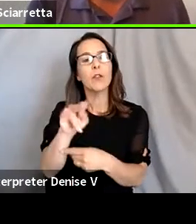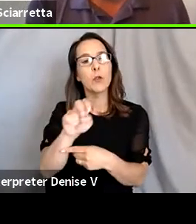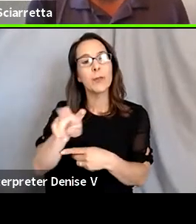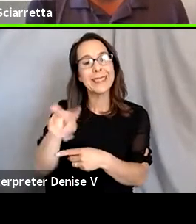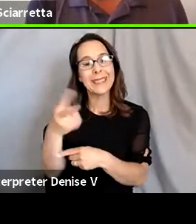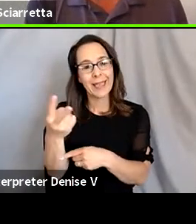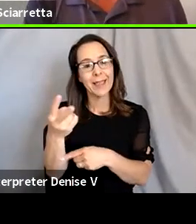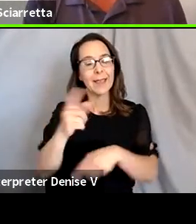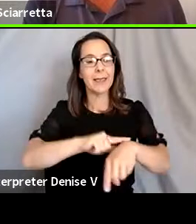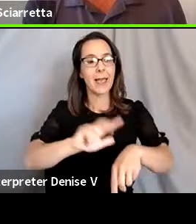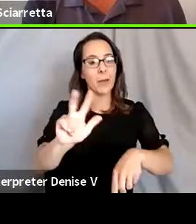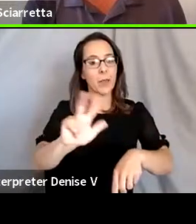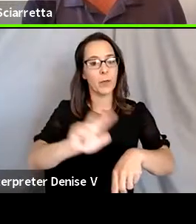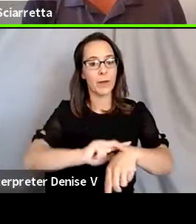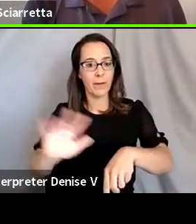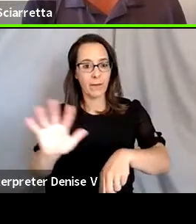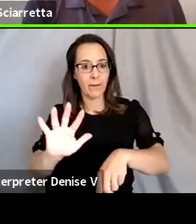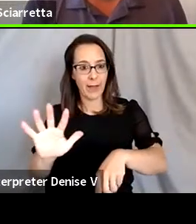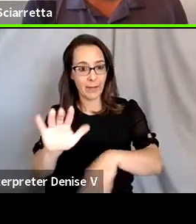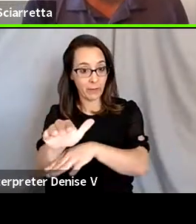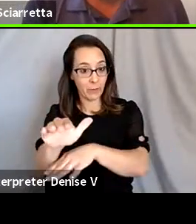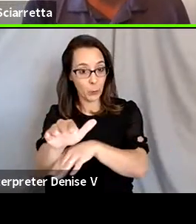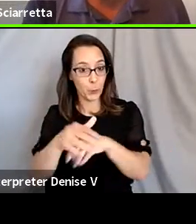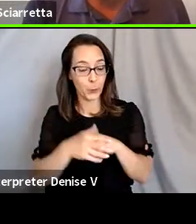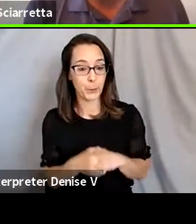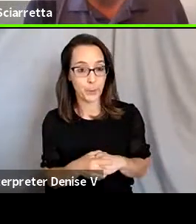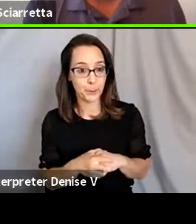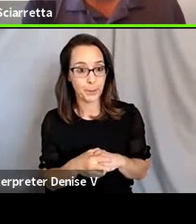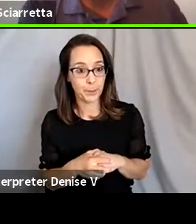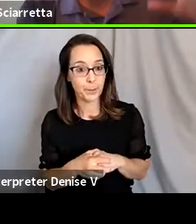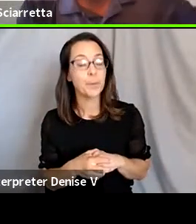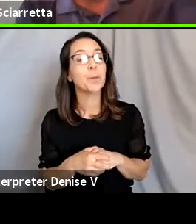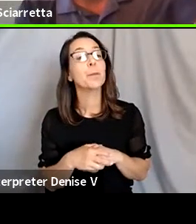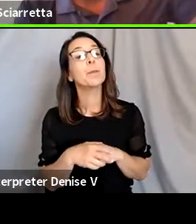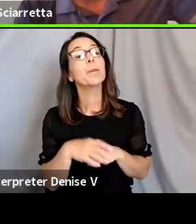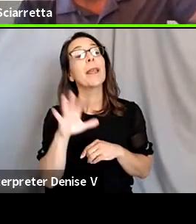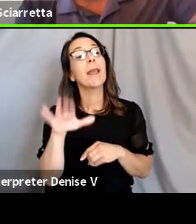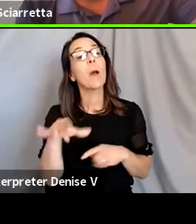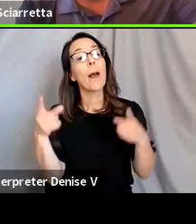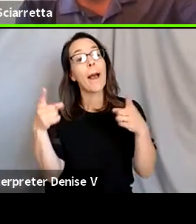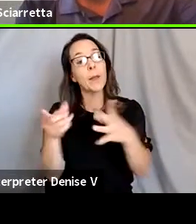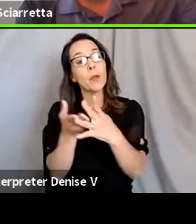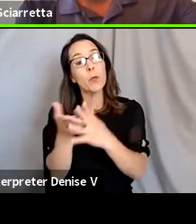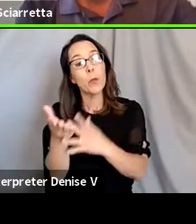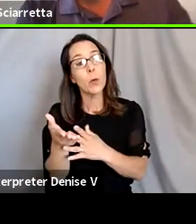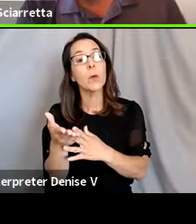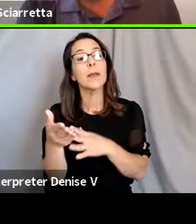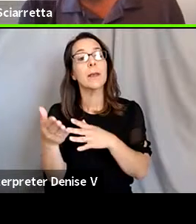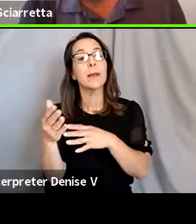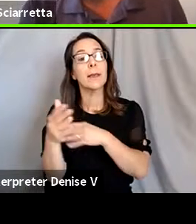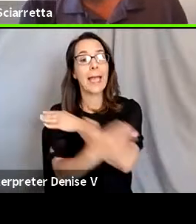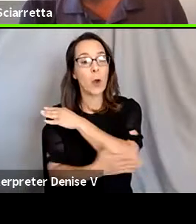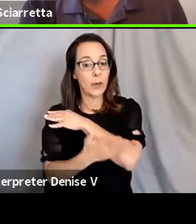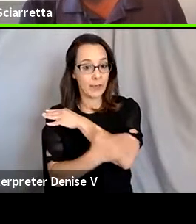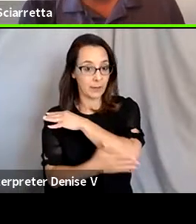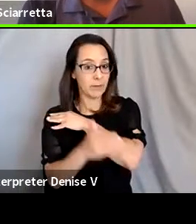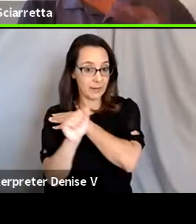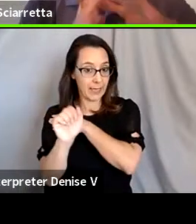5 p.m. It is available, and this is through the County of San Diego.